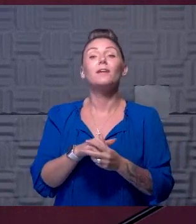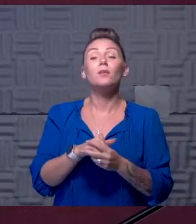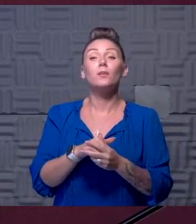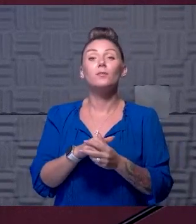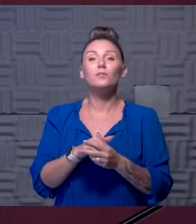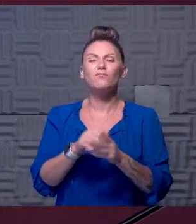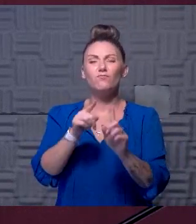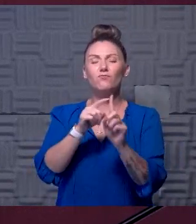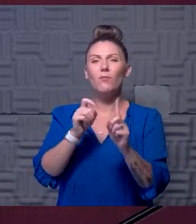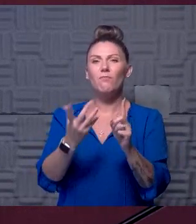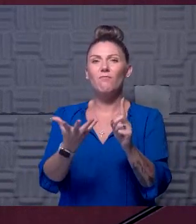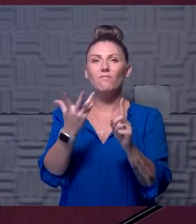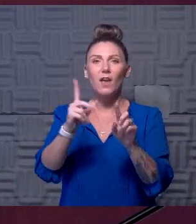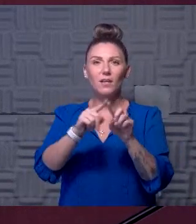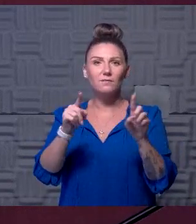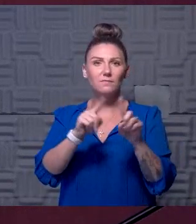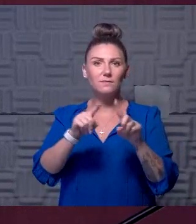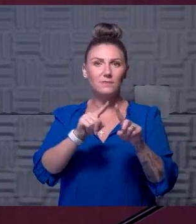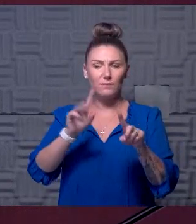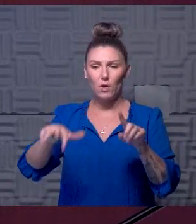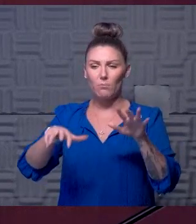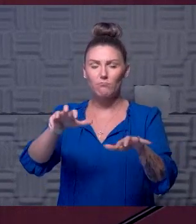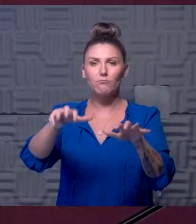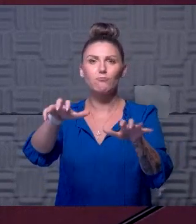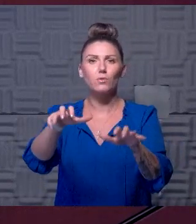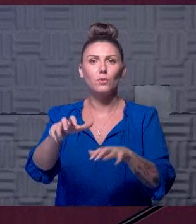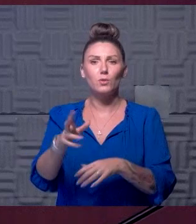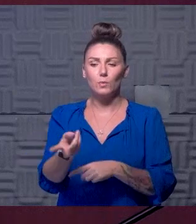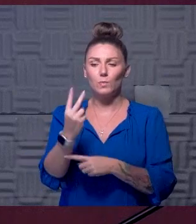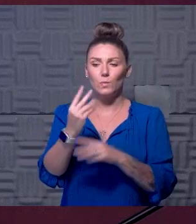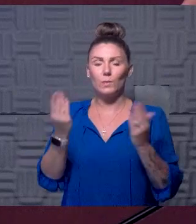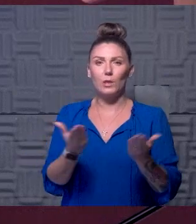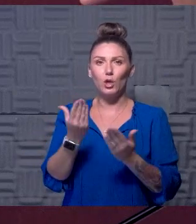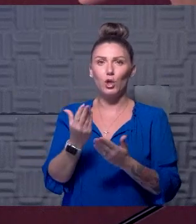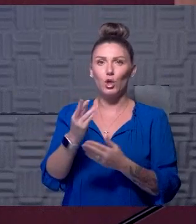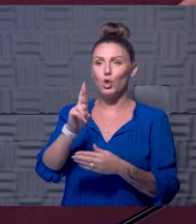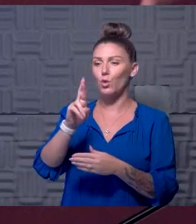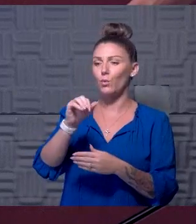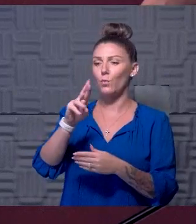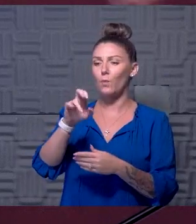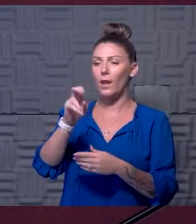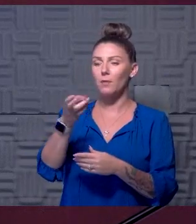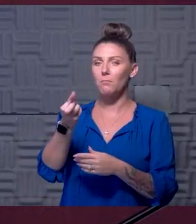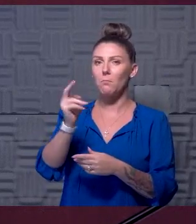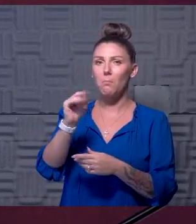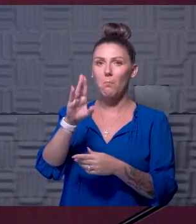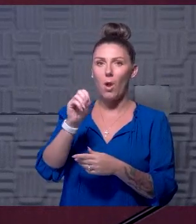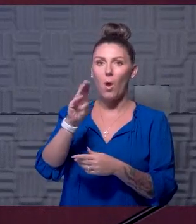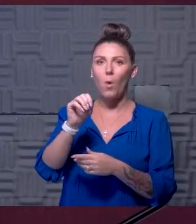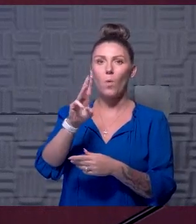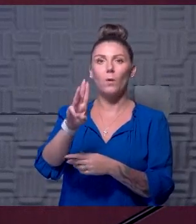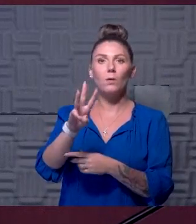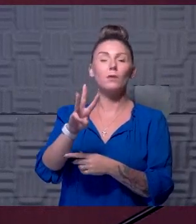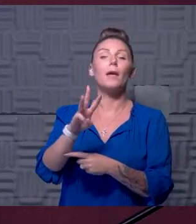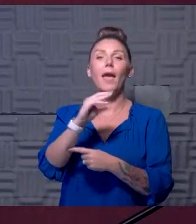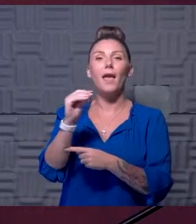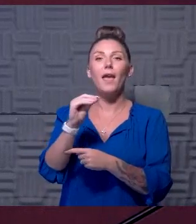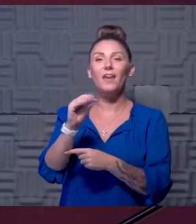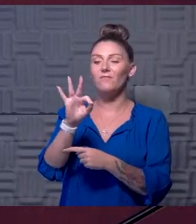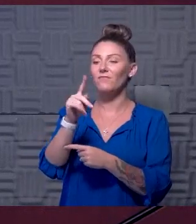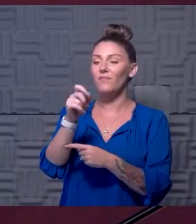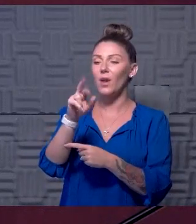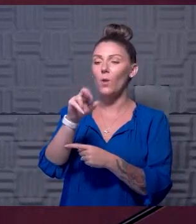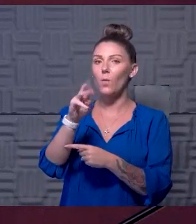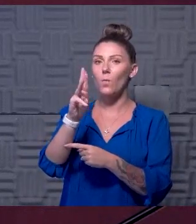locations. We're going to have our 2 locations here on Rainbow Campus, on the Fairway Campus off of Shawnee Mission Parkway, and then we're